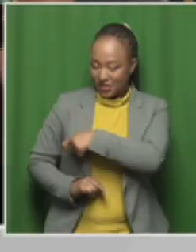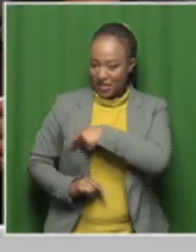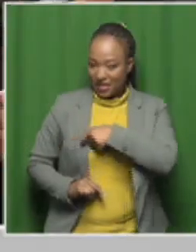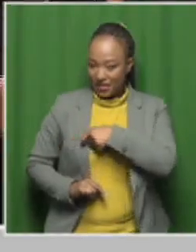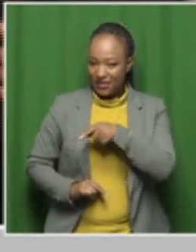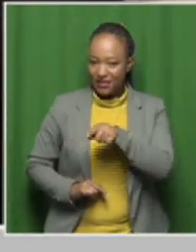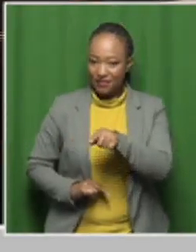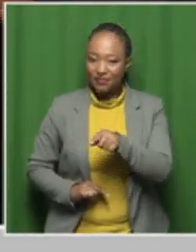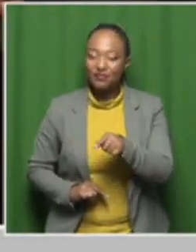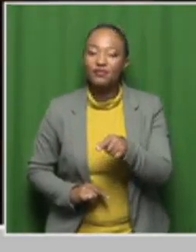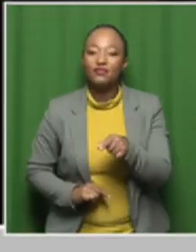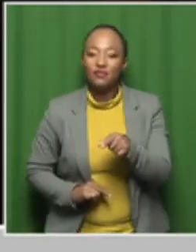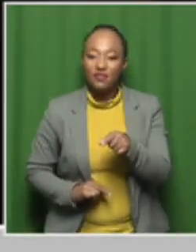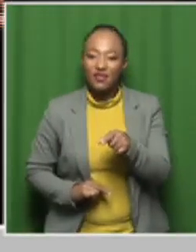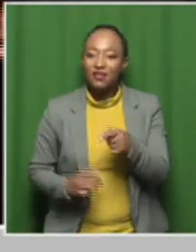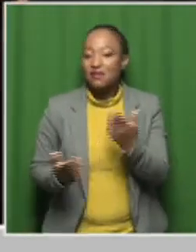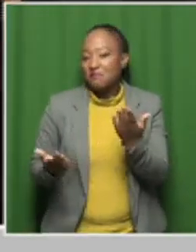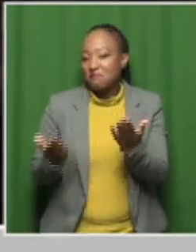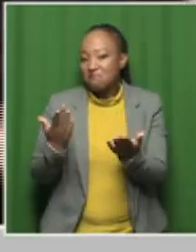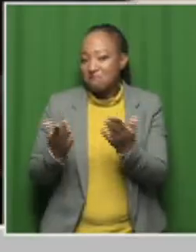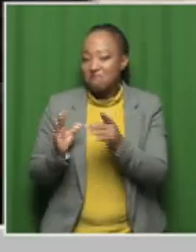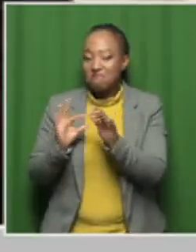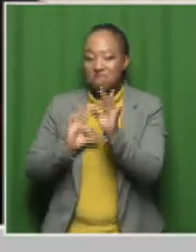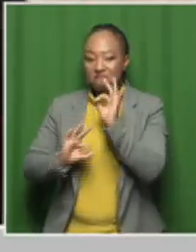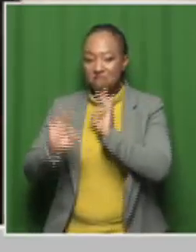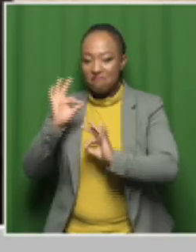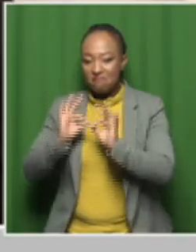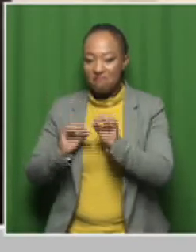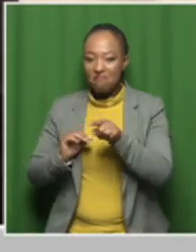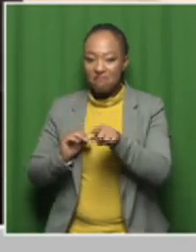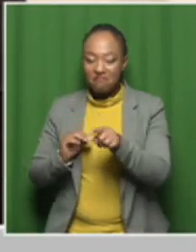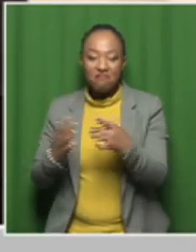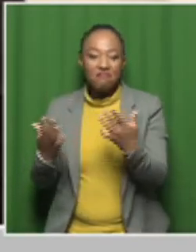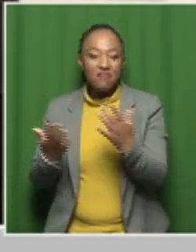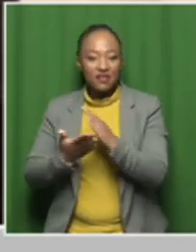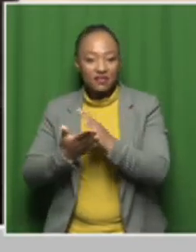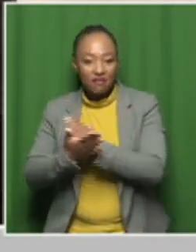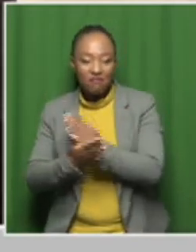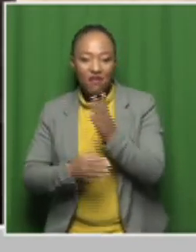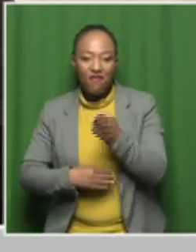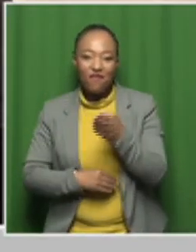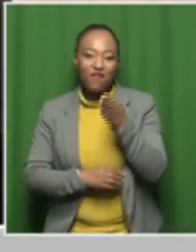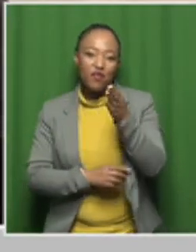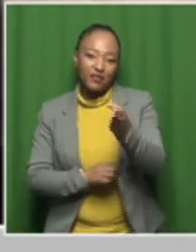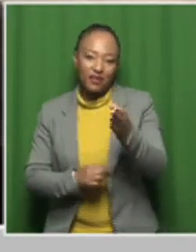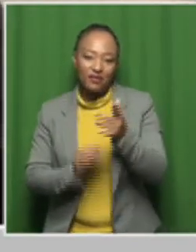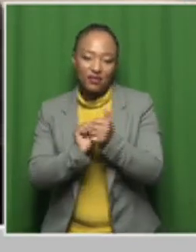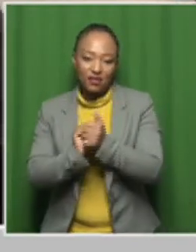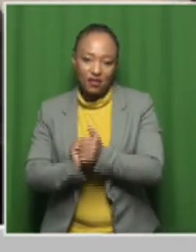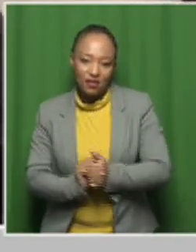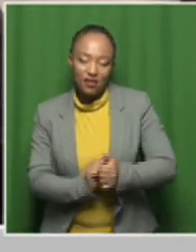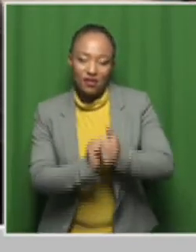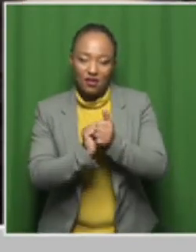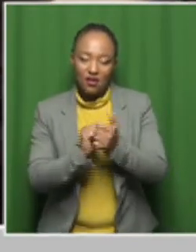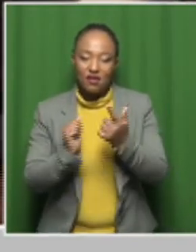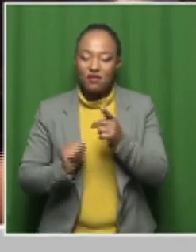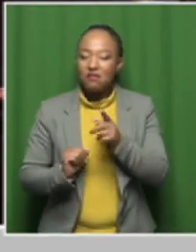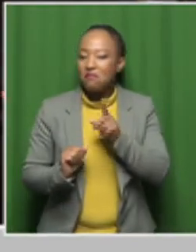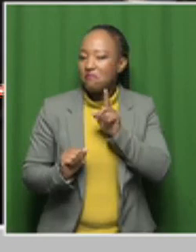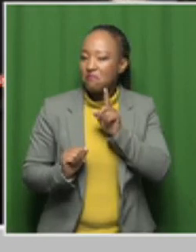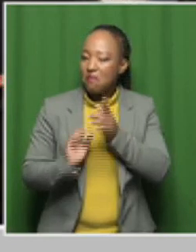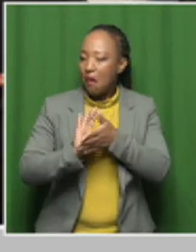bit about this trip and perhaps talk to the history and some of the future partnerships that are being explored there.